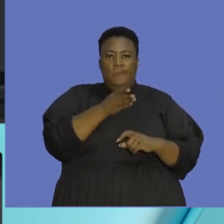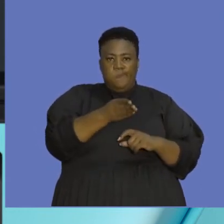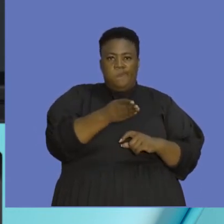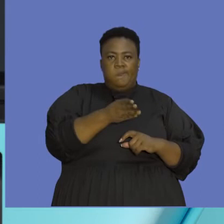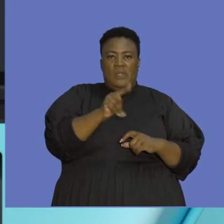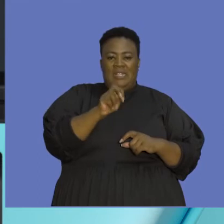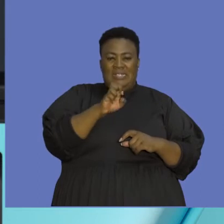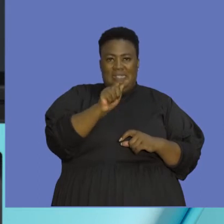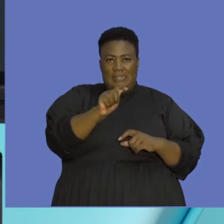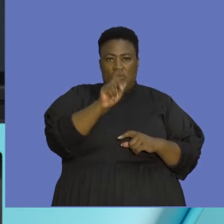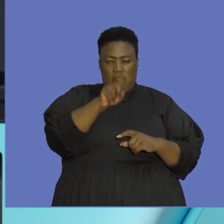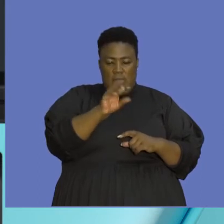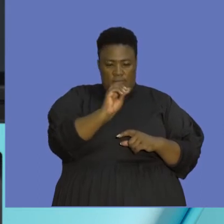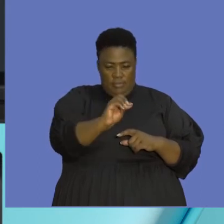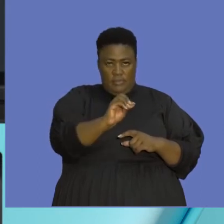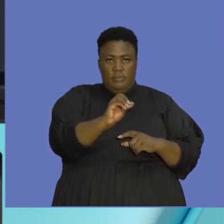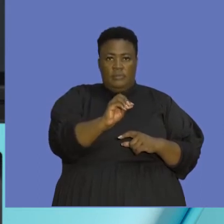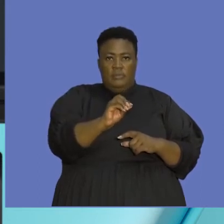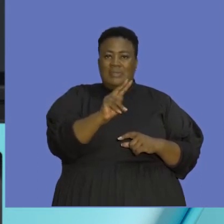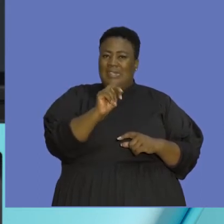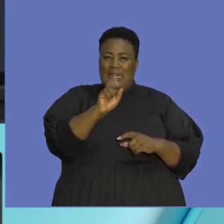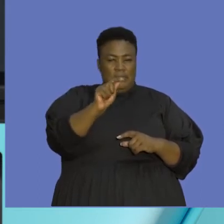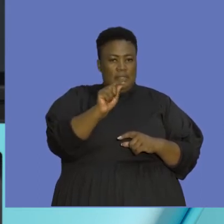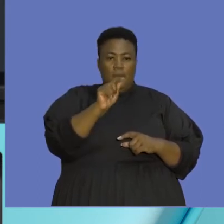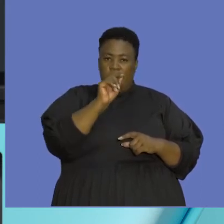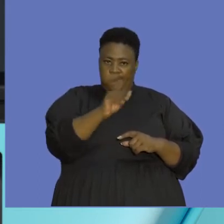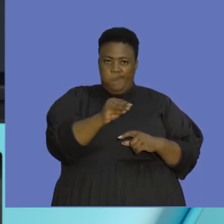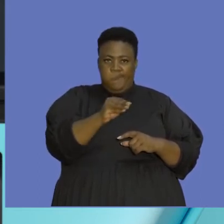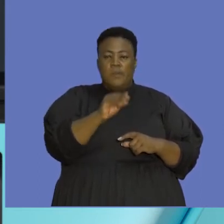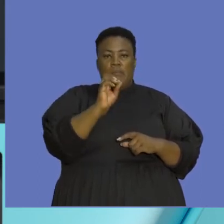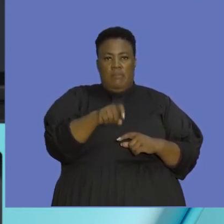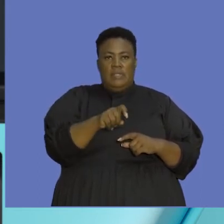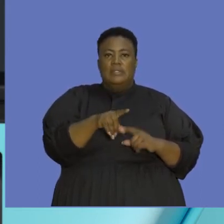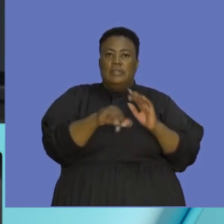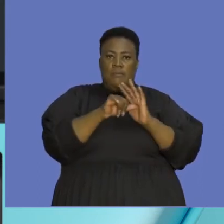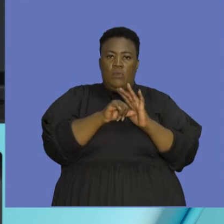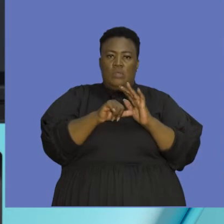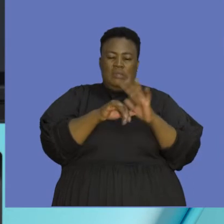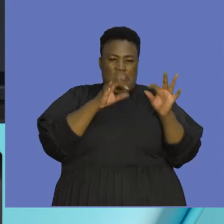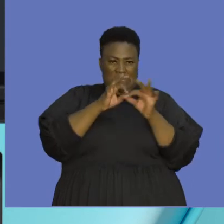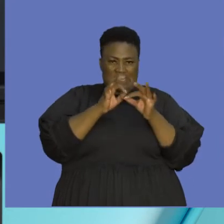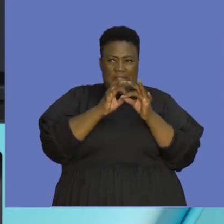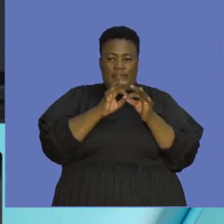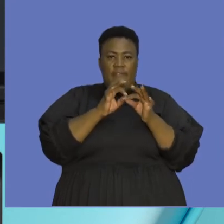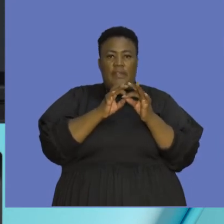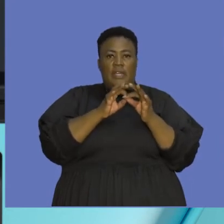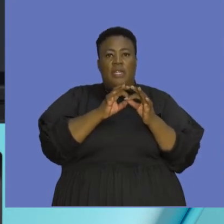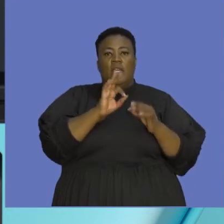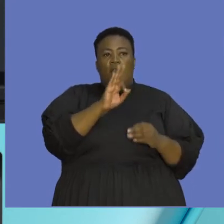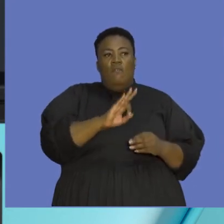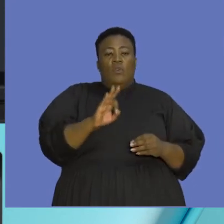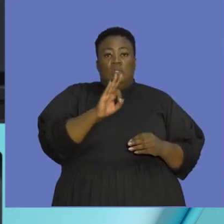You have to put the subscript. You have to put net. It is a very, very specific